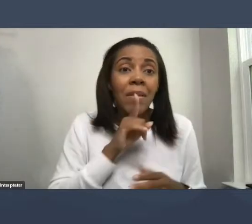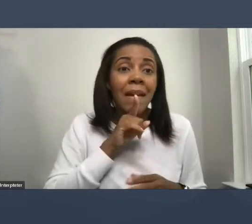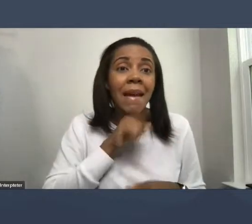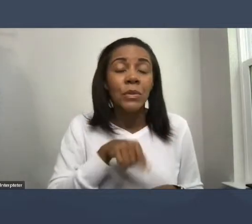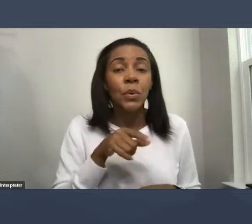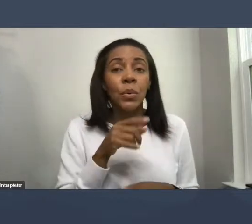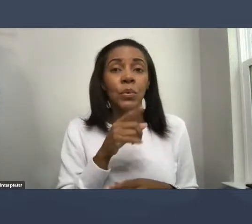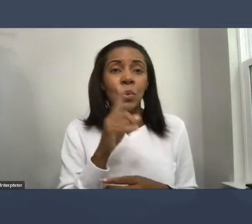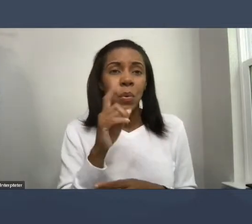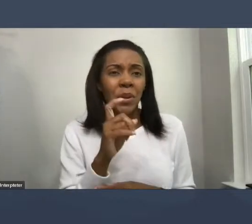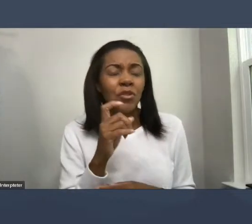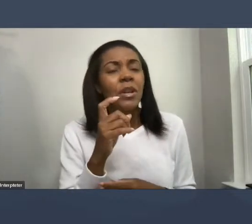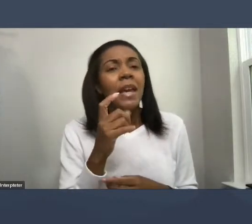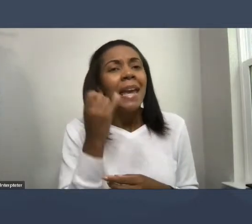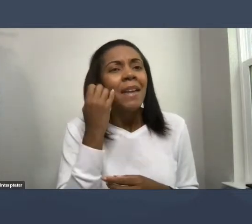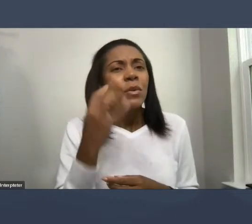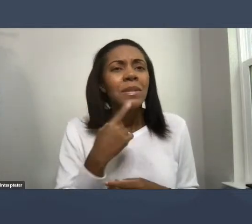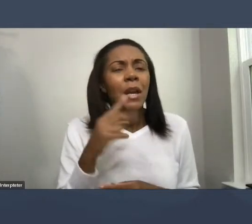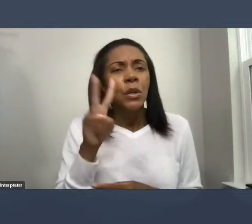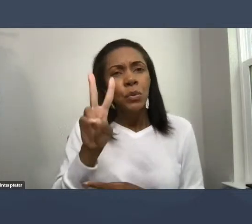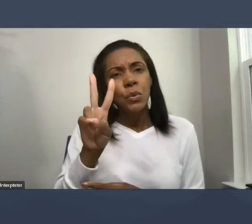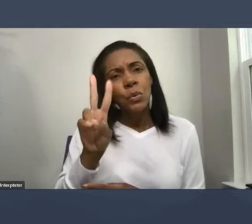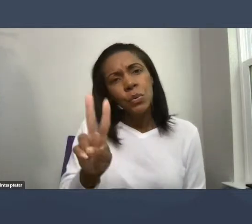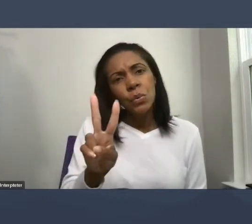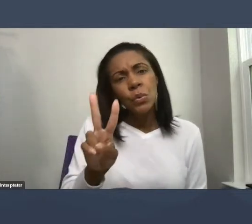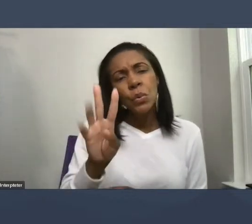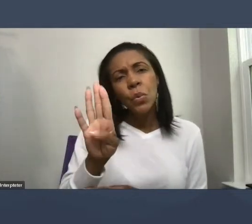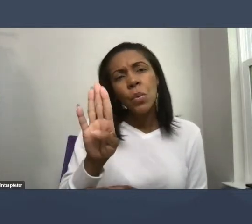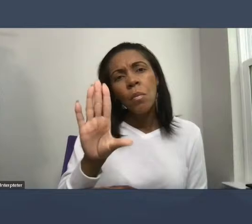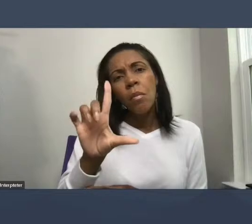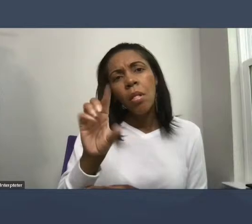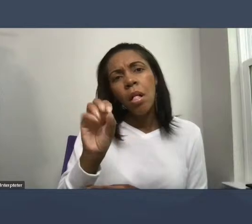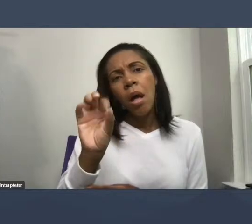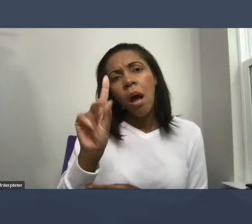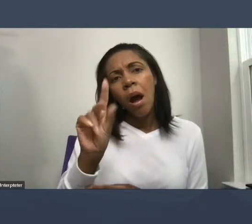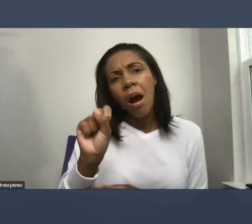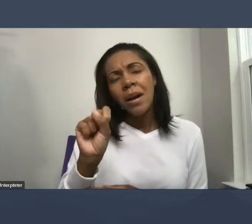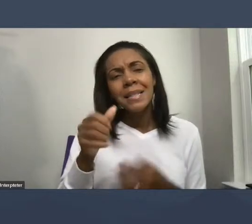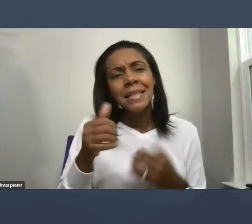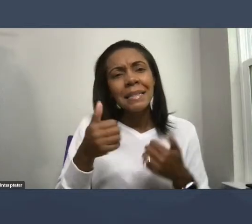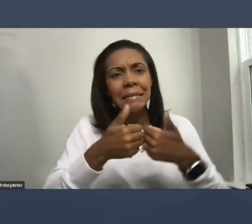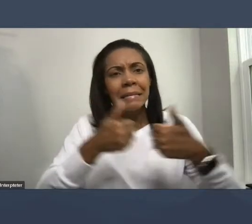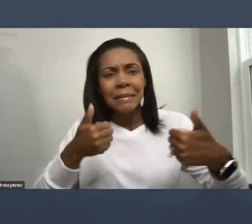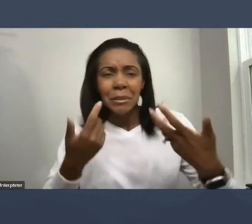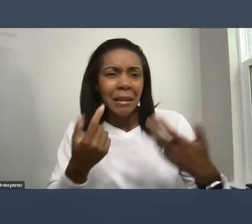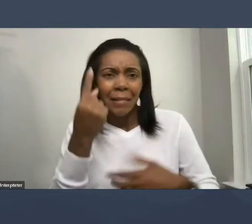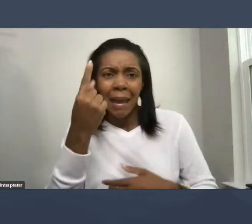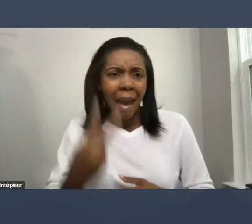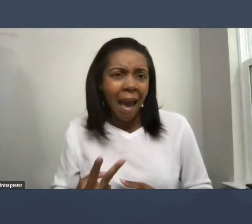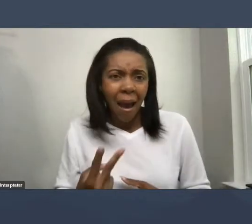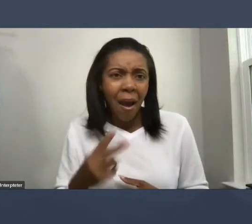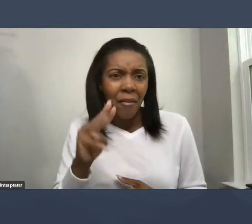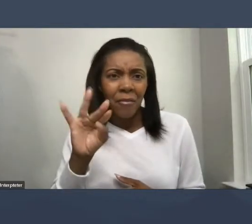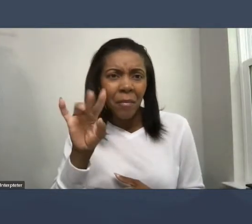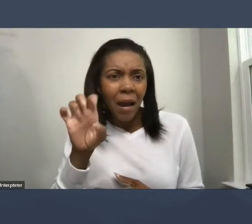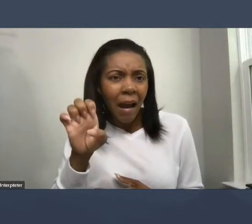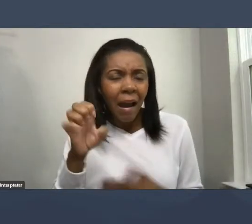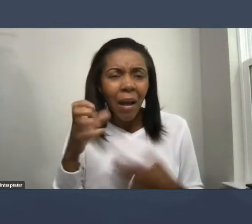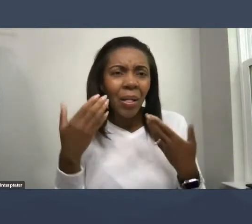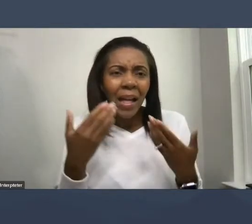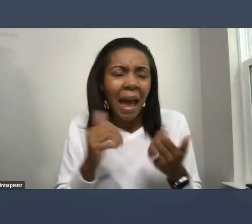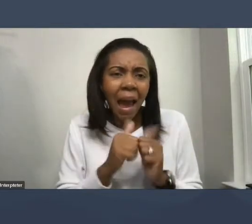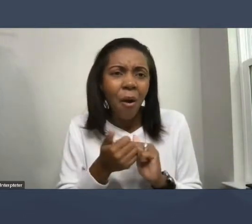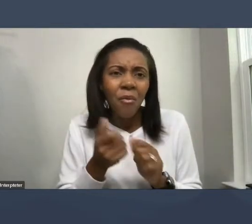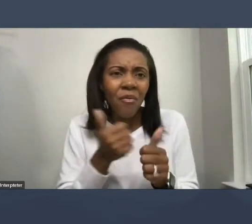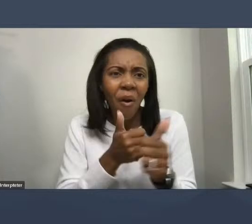say something is 2 blocks away, how far is that as the crow flies? Is that half mile, quarter mile? 2 blocks? 2